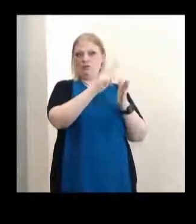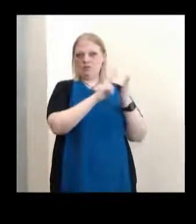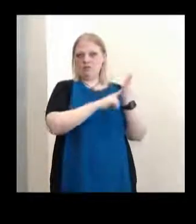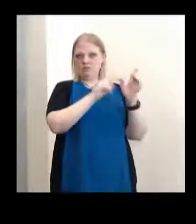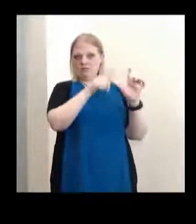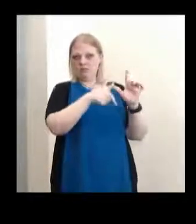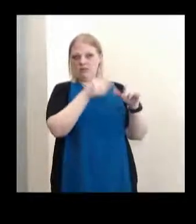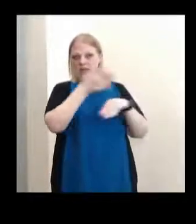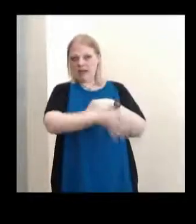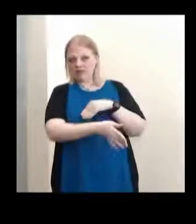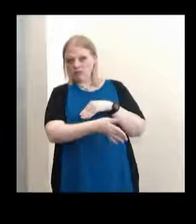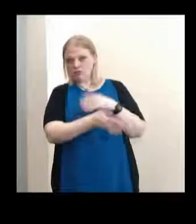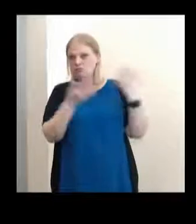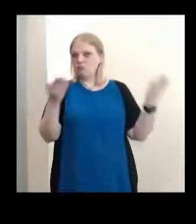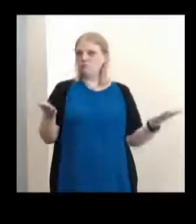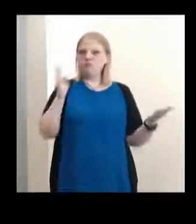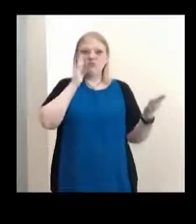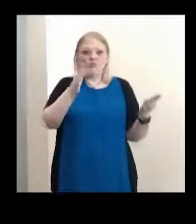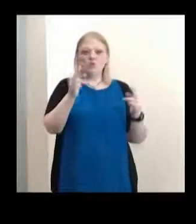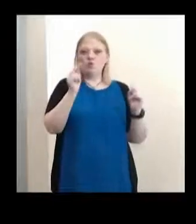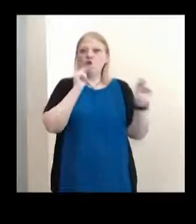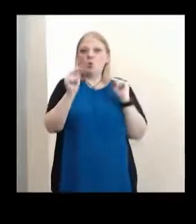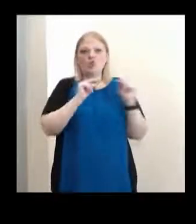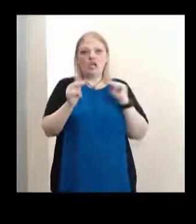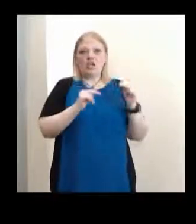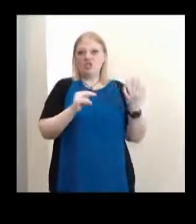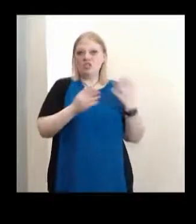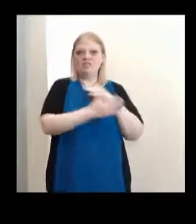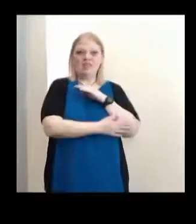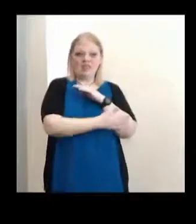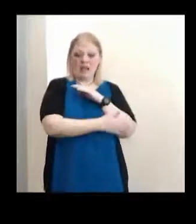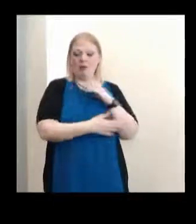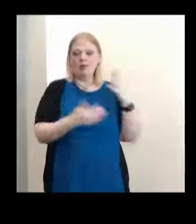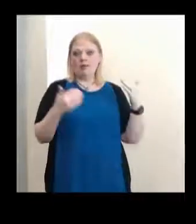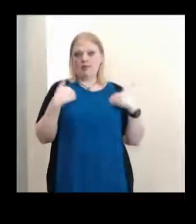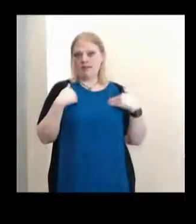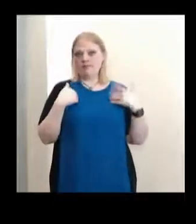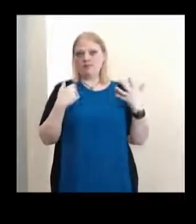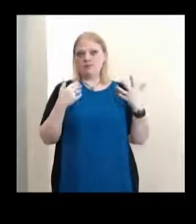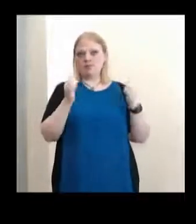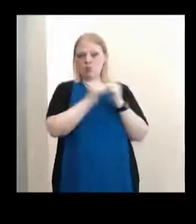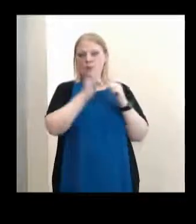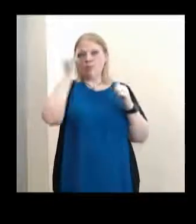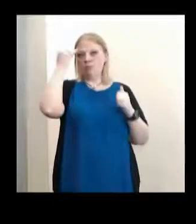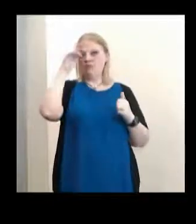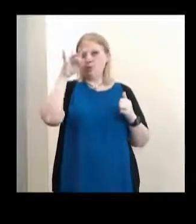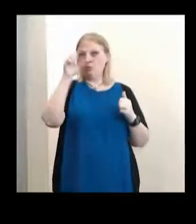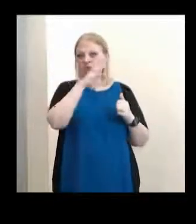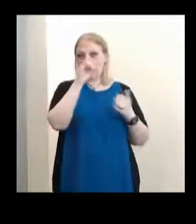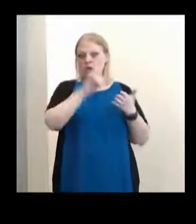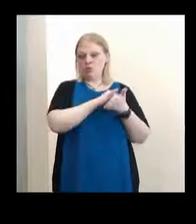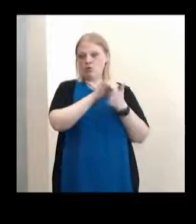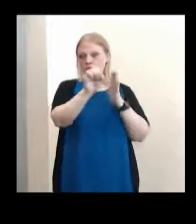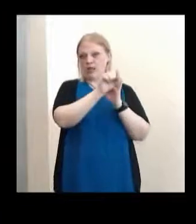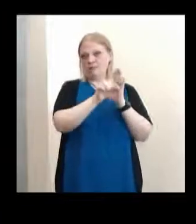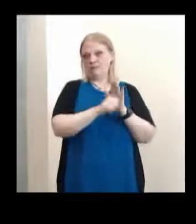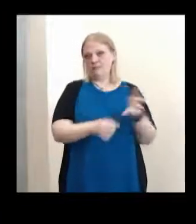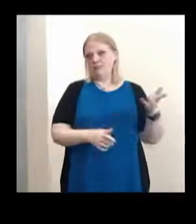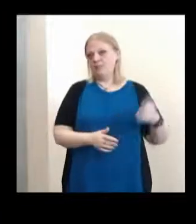afterwards will all be subject to the future negotiations that the county has with the Buffalo Bills and New York State.